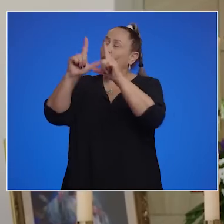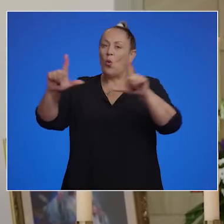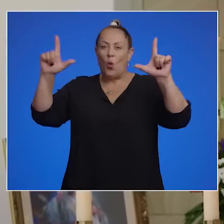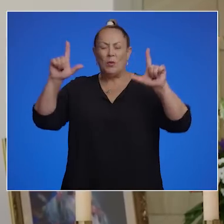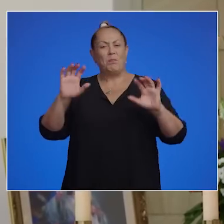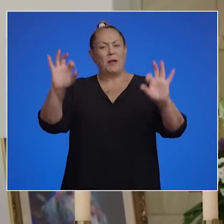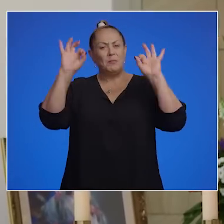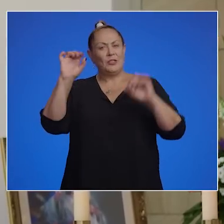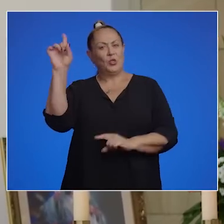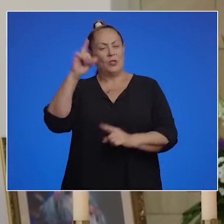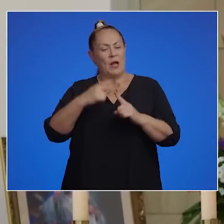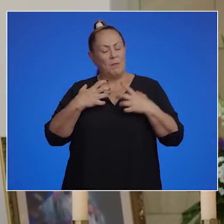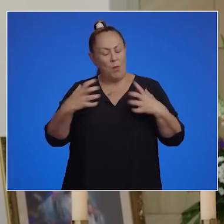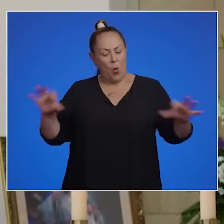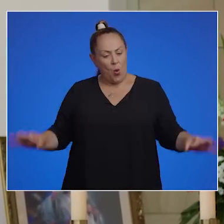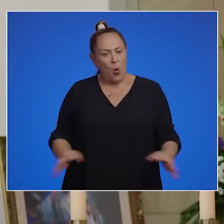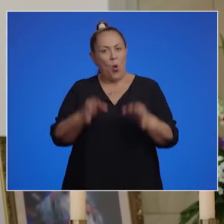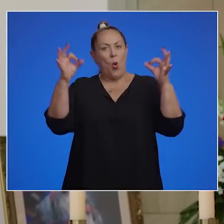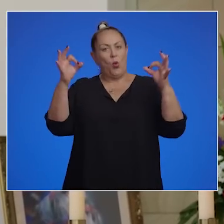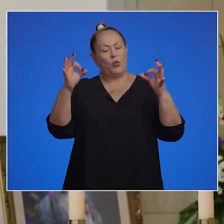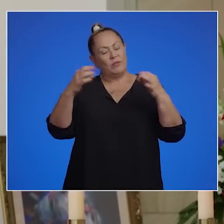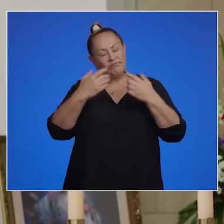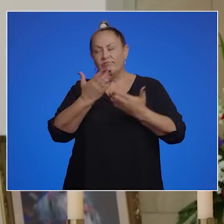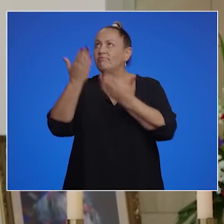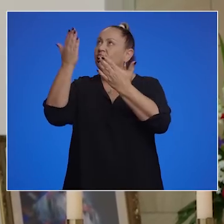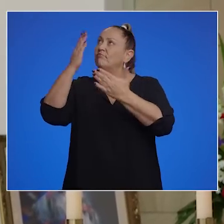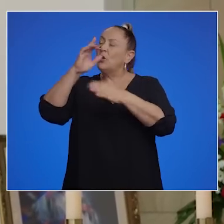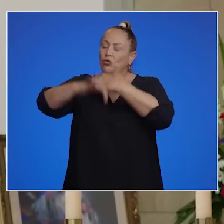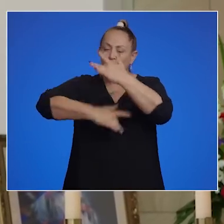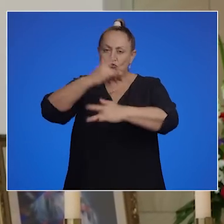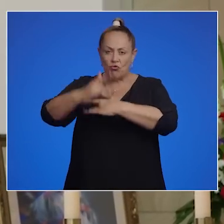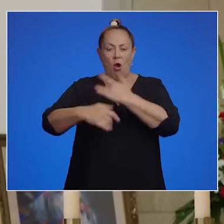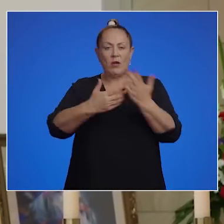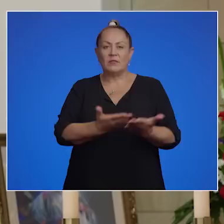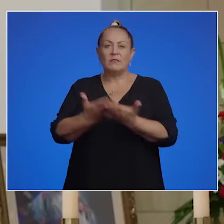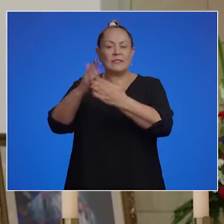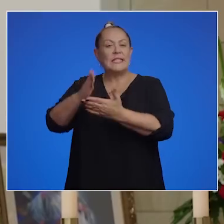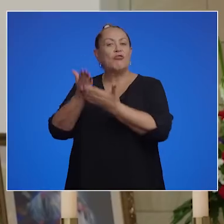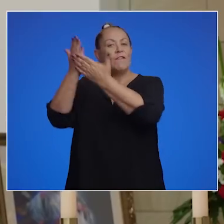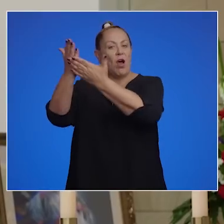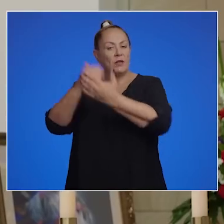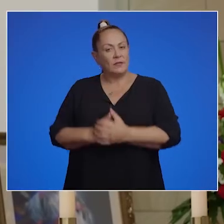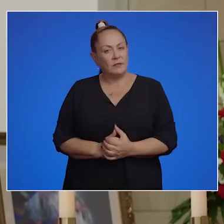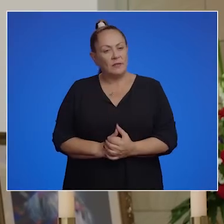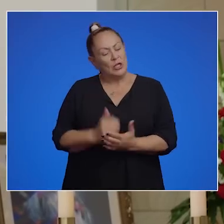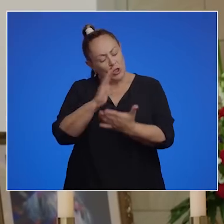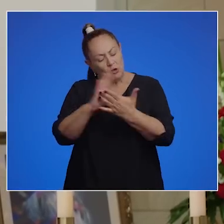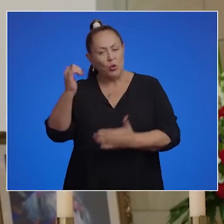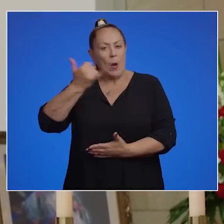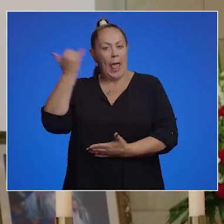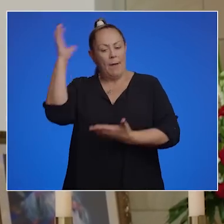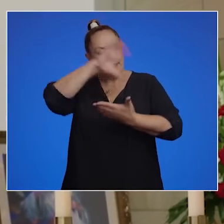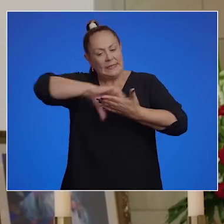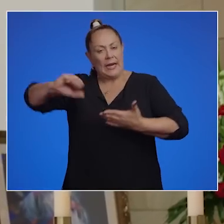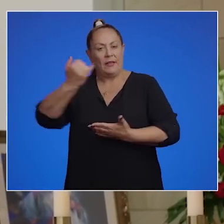but on this day yet more gloriously, to laud you when Christ our Passover has been sacrificed. For he is the true Lamb